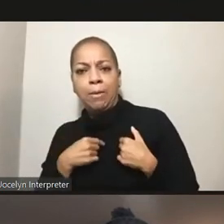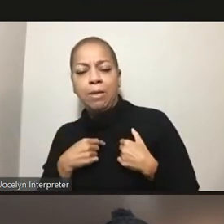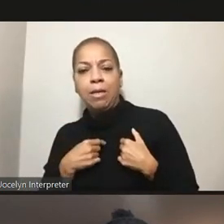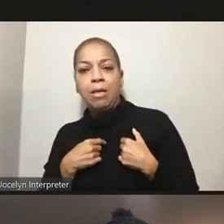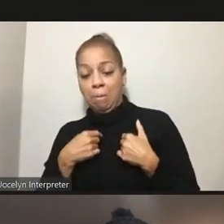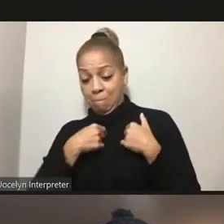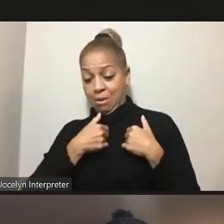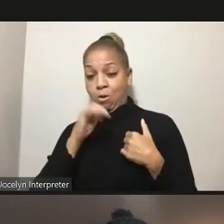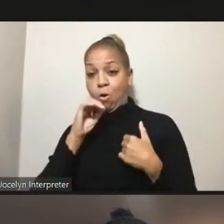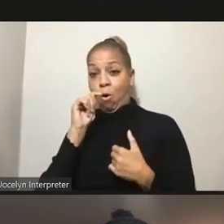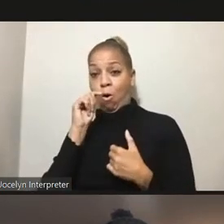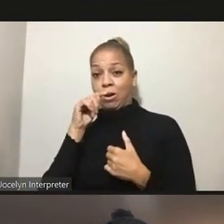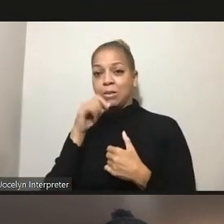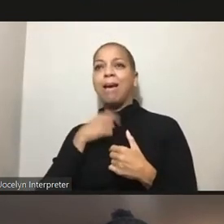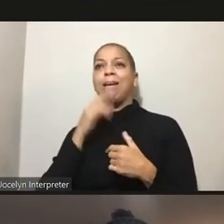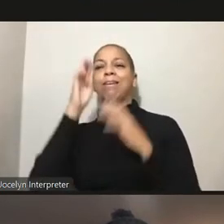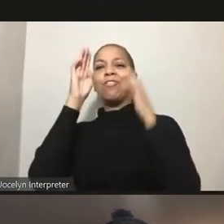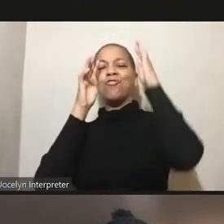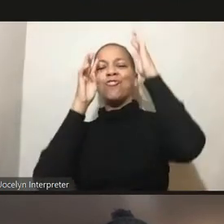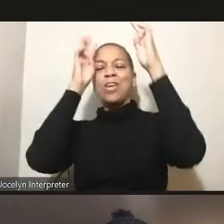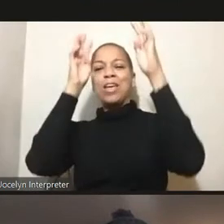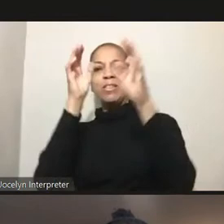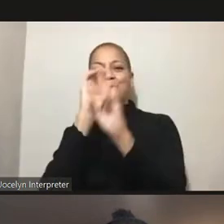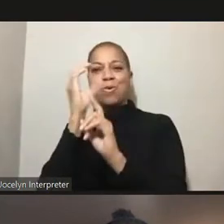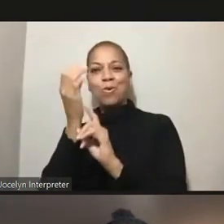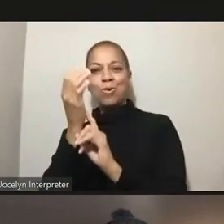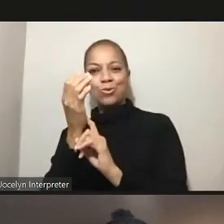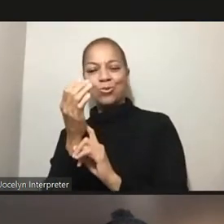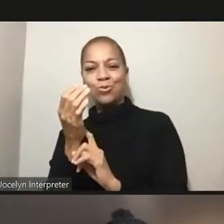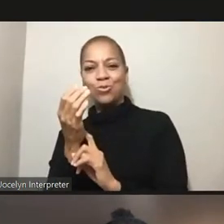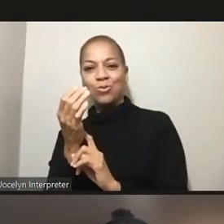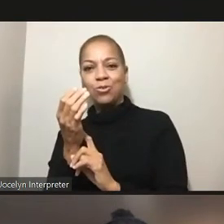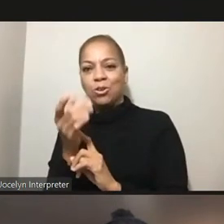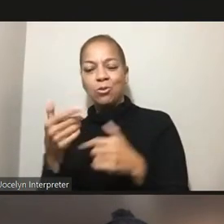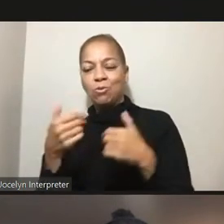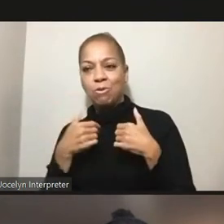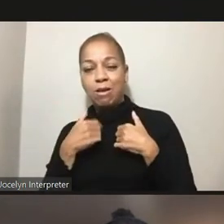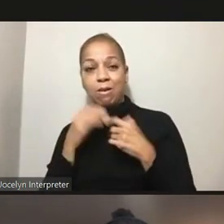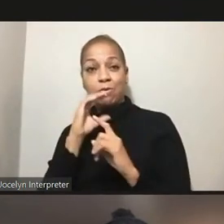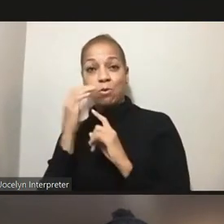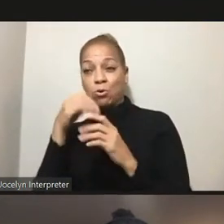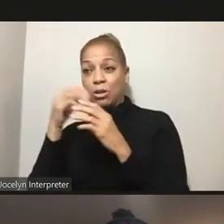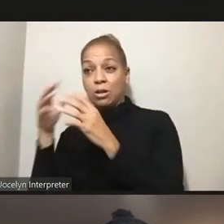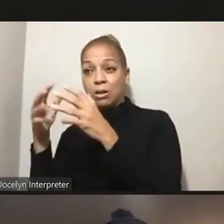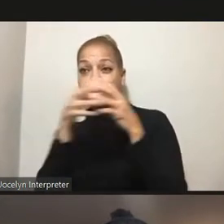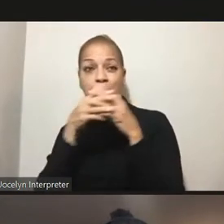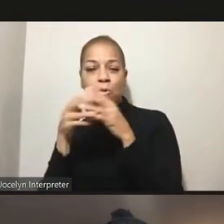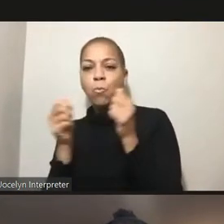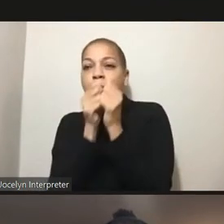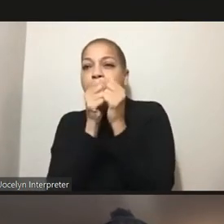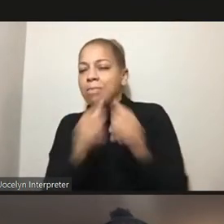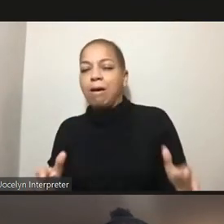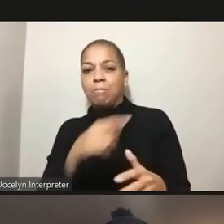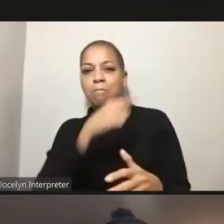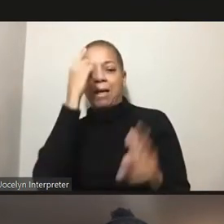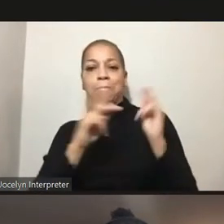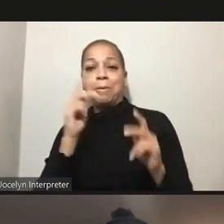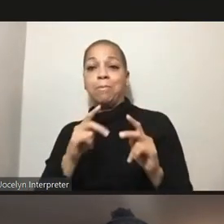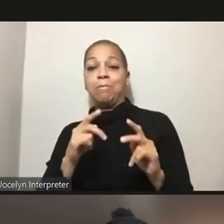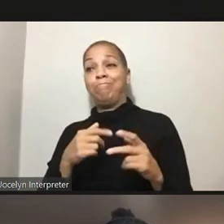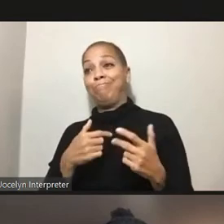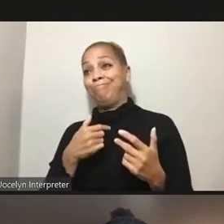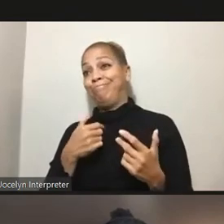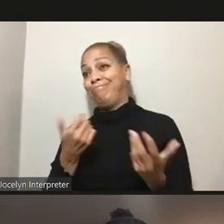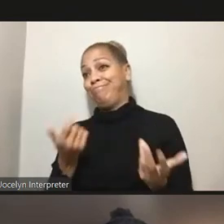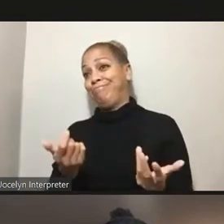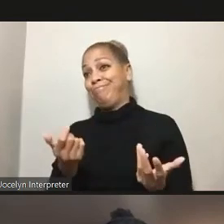the culture, right? And so you don't have culture in America without Black people. I hate to break it to y'all, but there is no culture